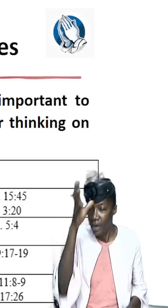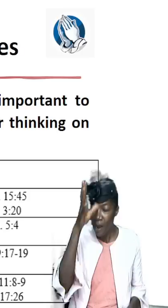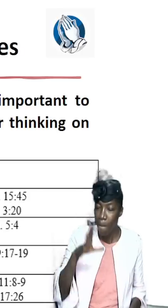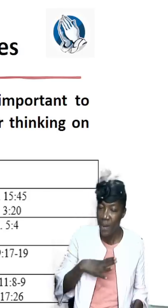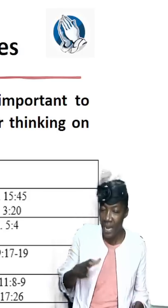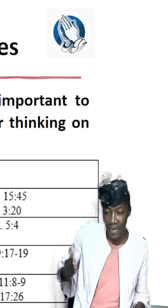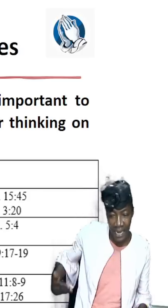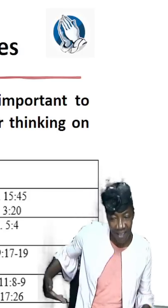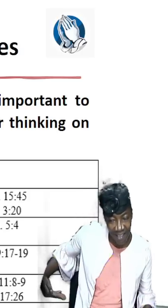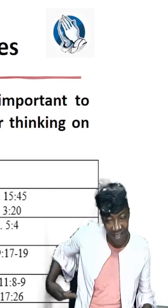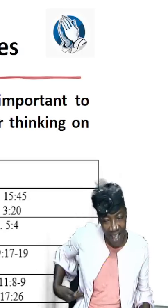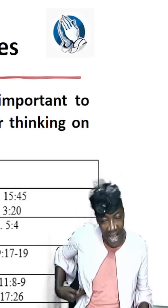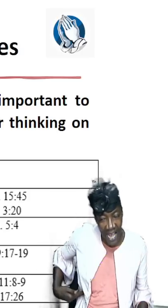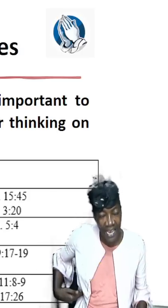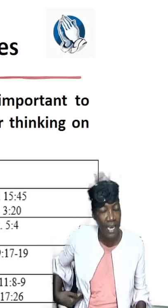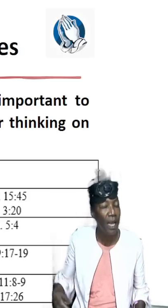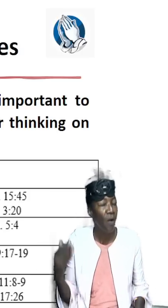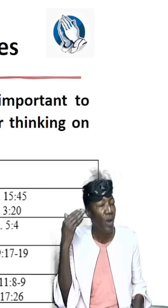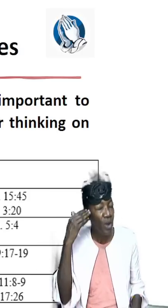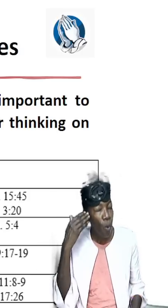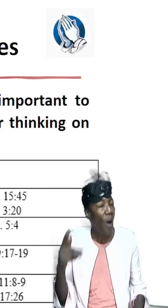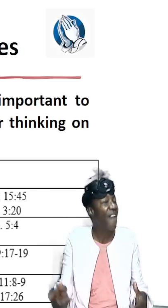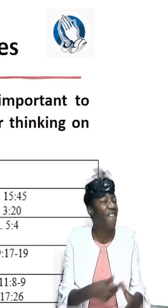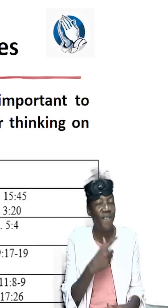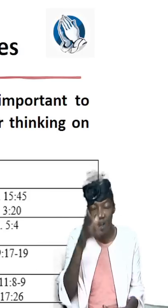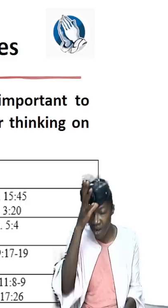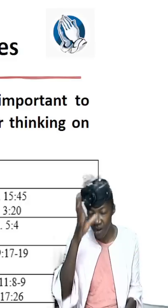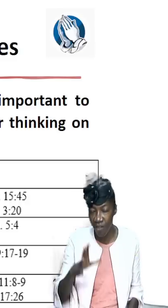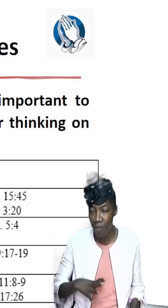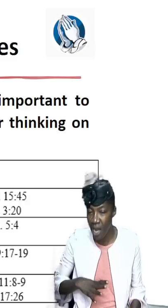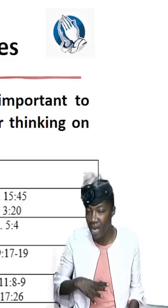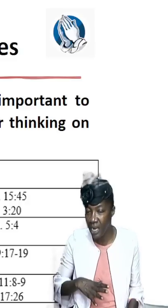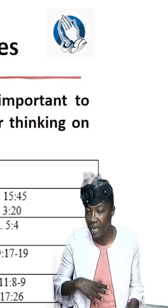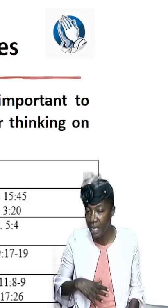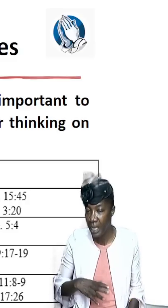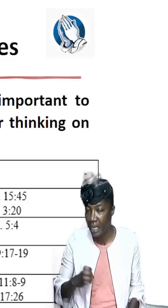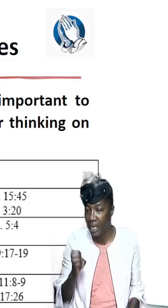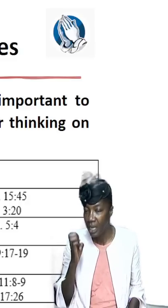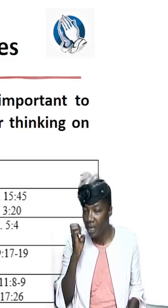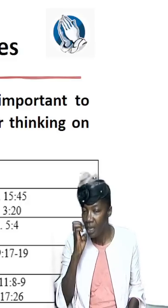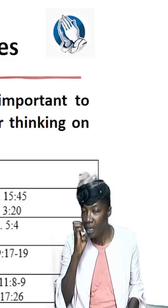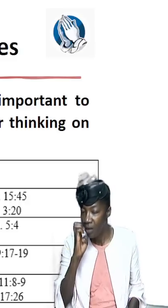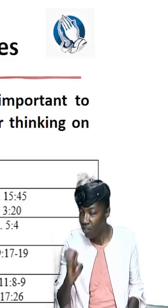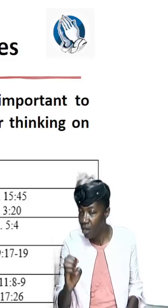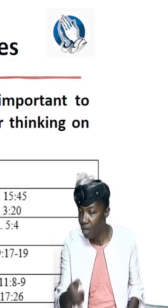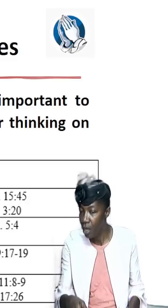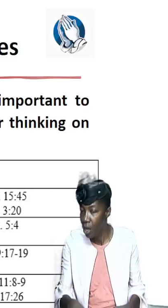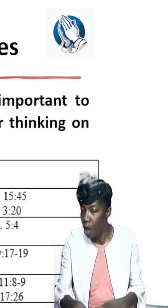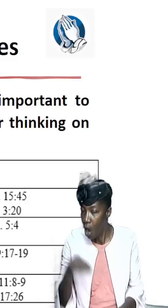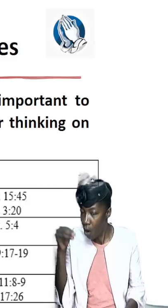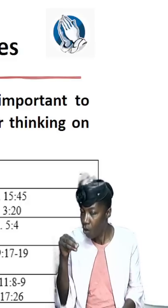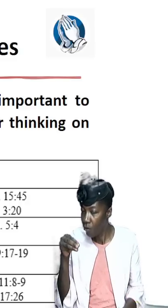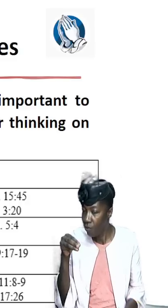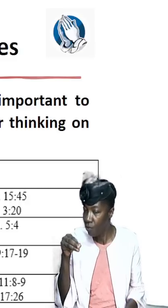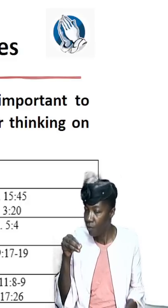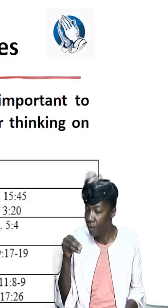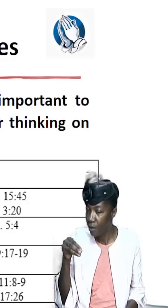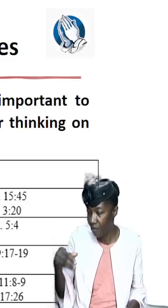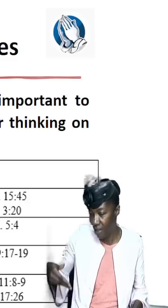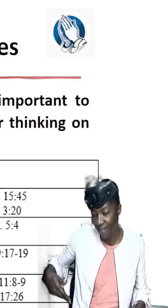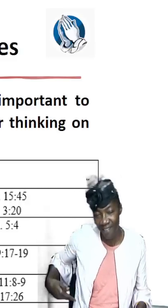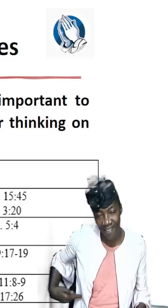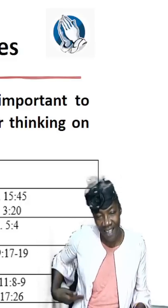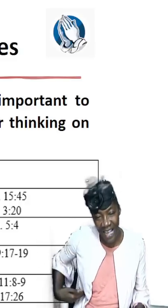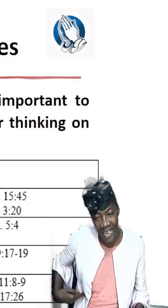And he was the first man. She coming out of his side and then became the mother of